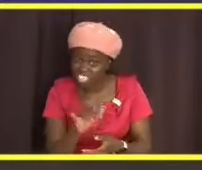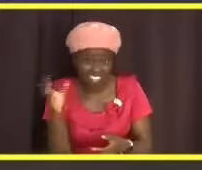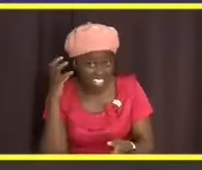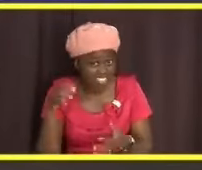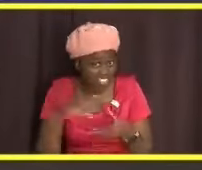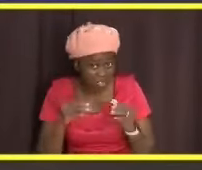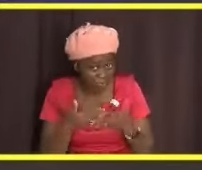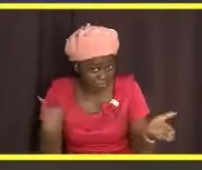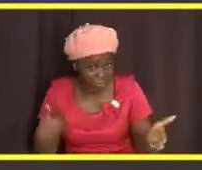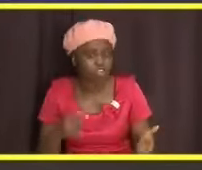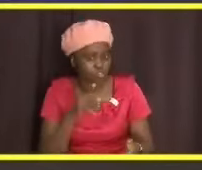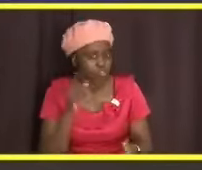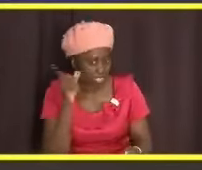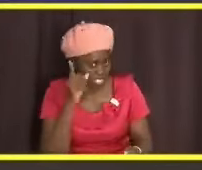now.